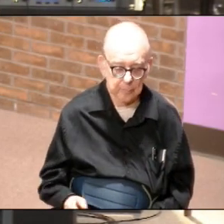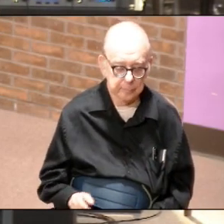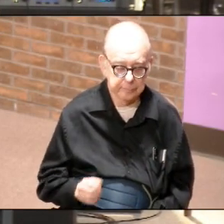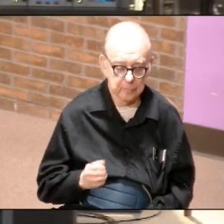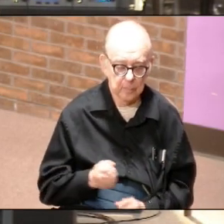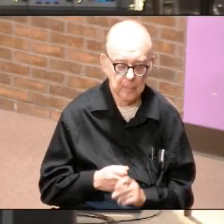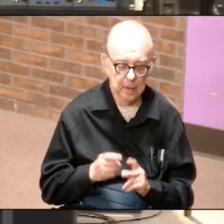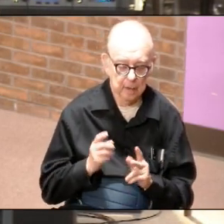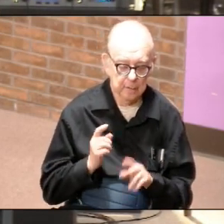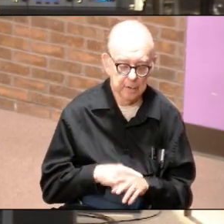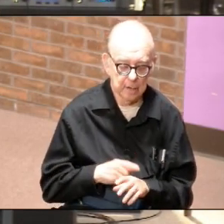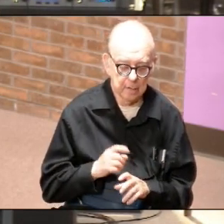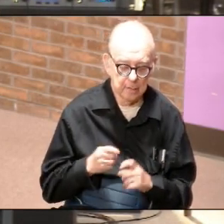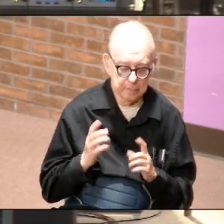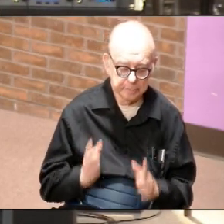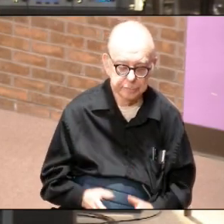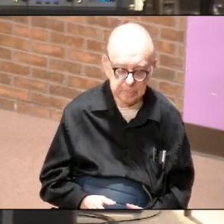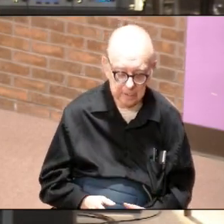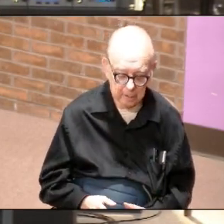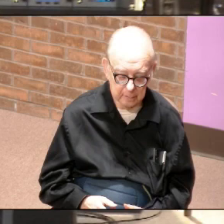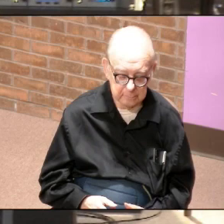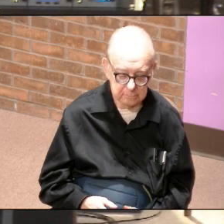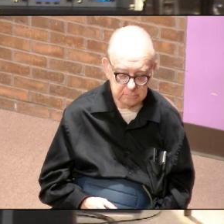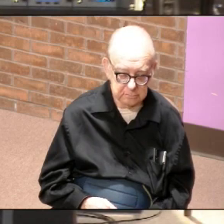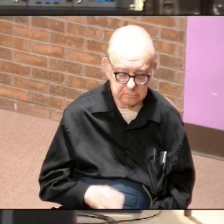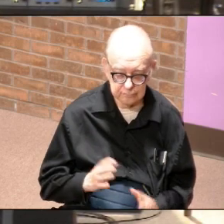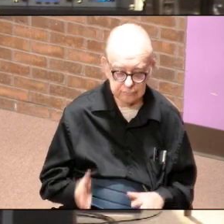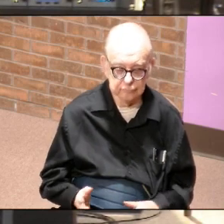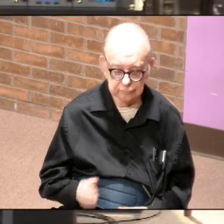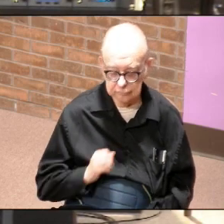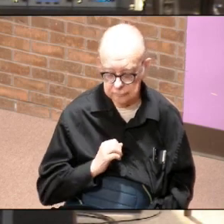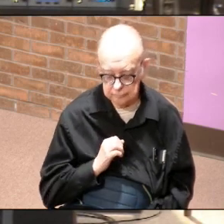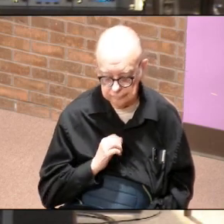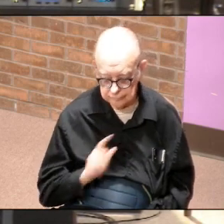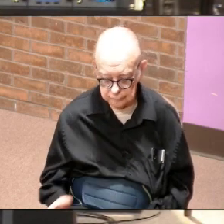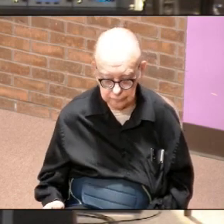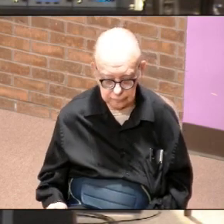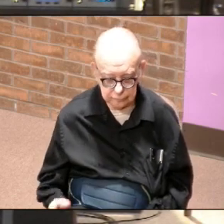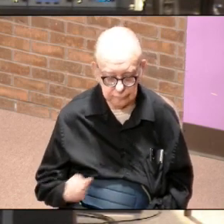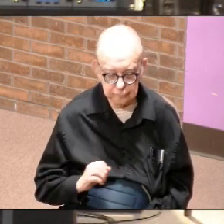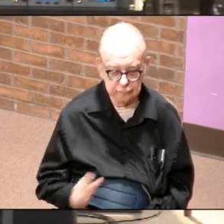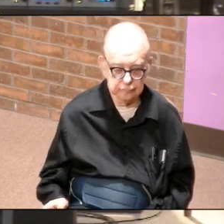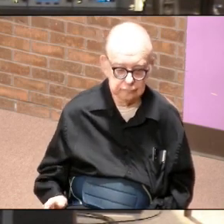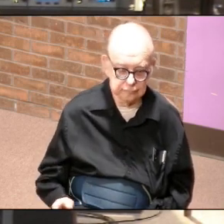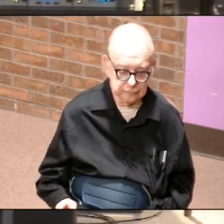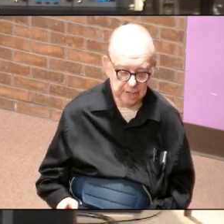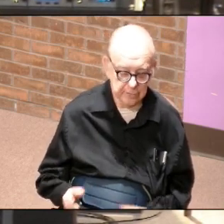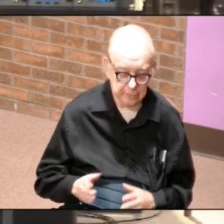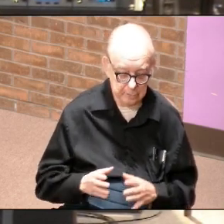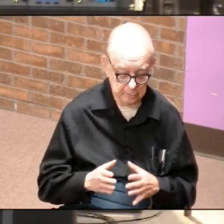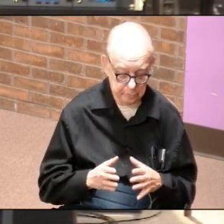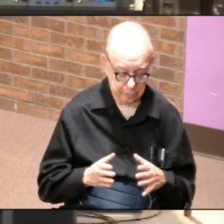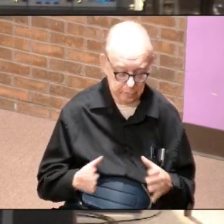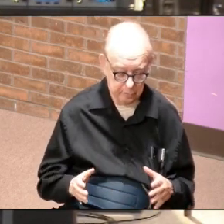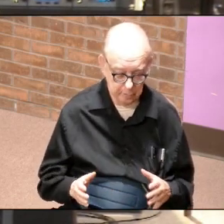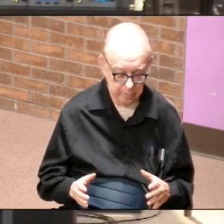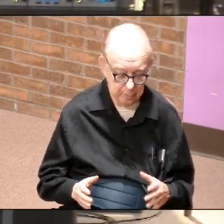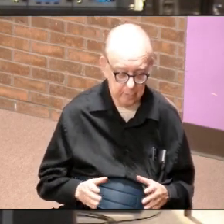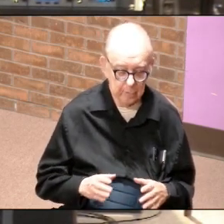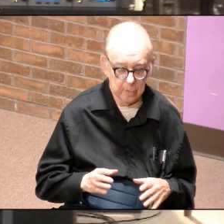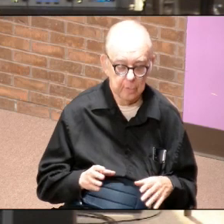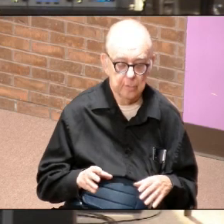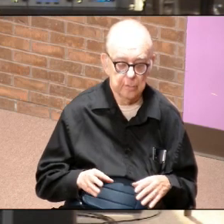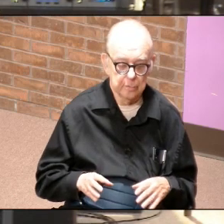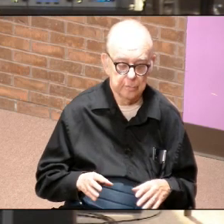a sinner dies and goes to hell, hell has to expand to accommodate